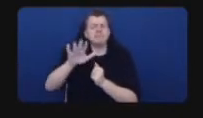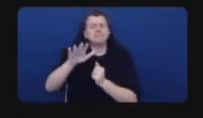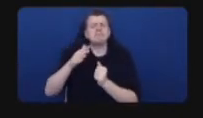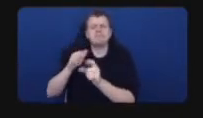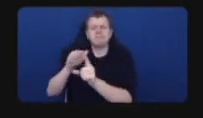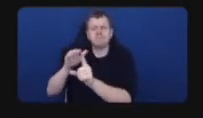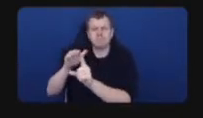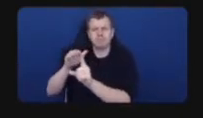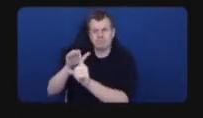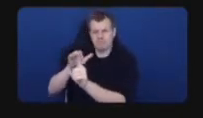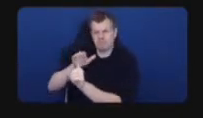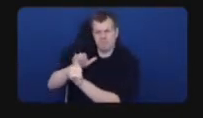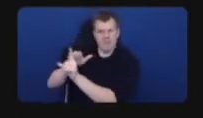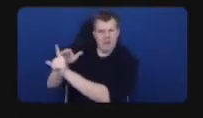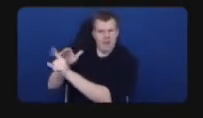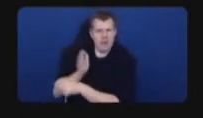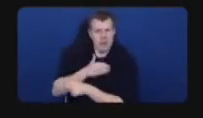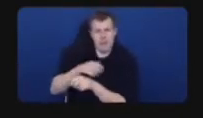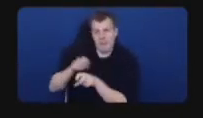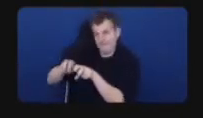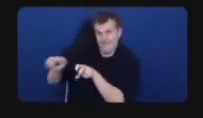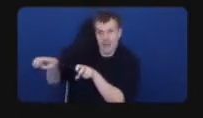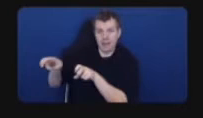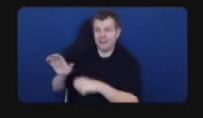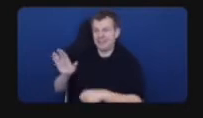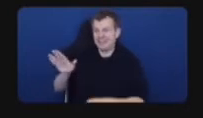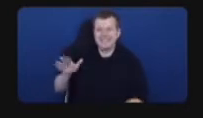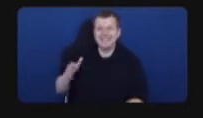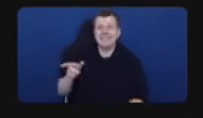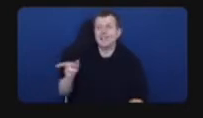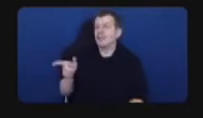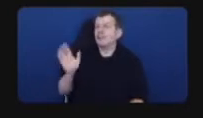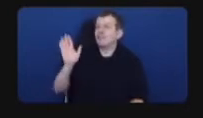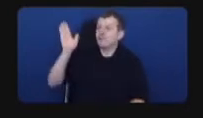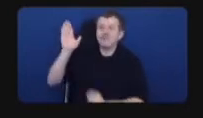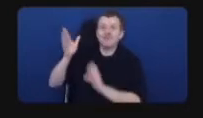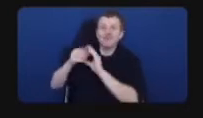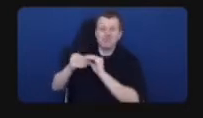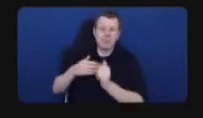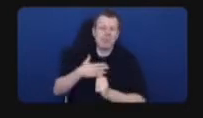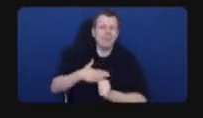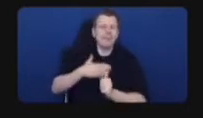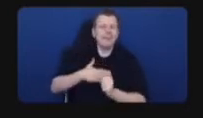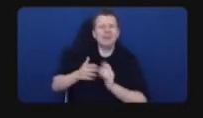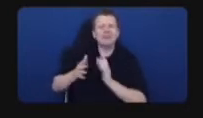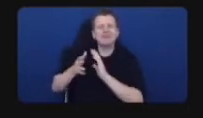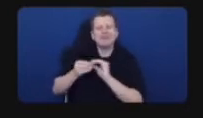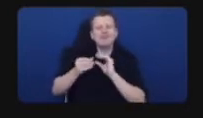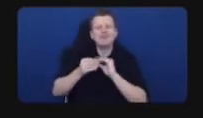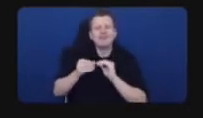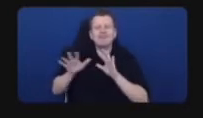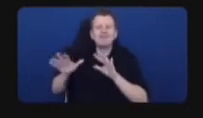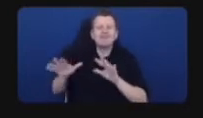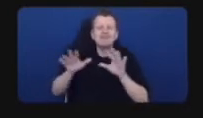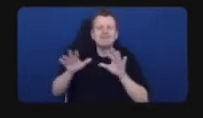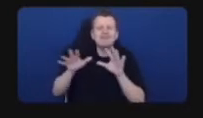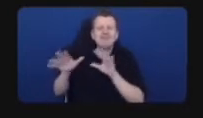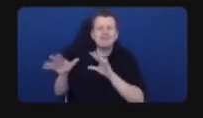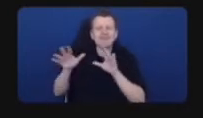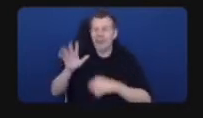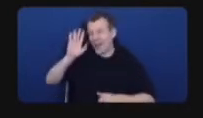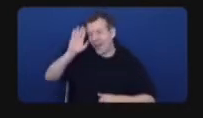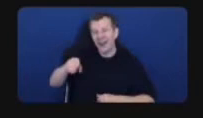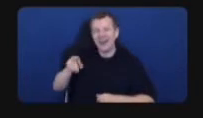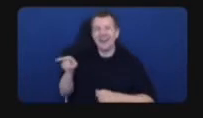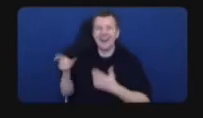our panelists, please speak slowly when you're presenting your information. We know you have a lot of